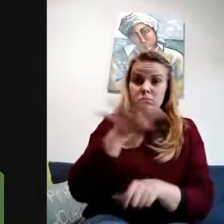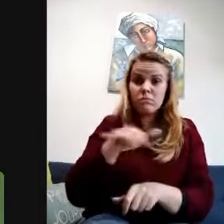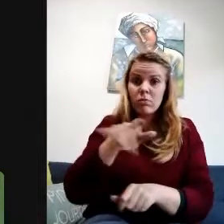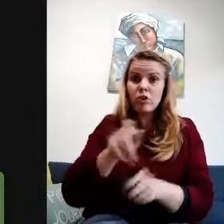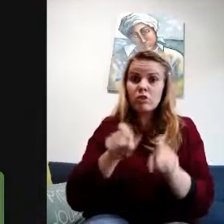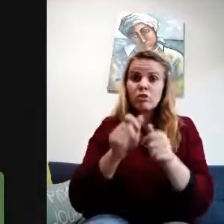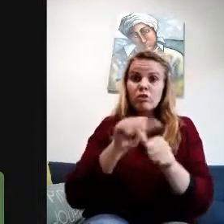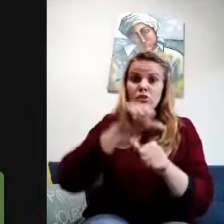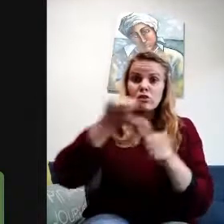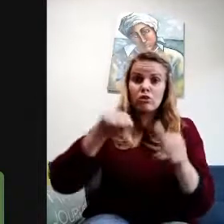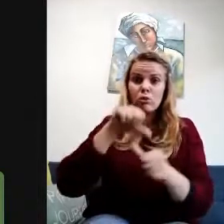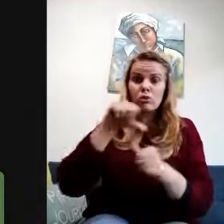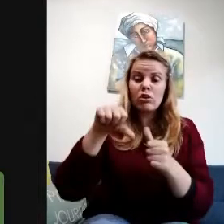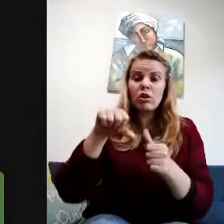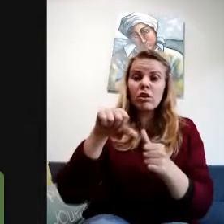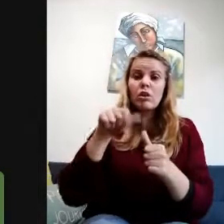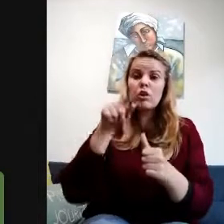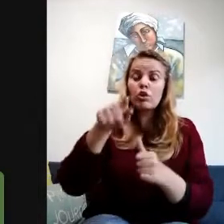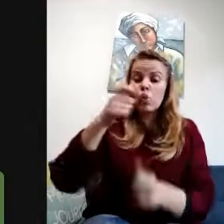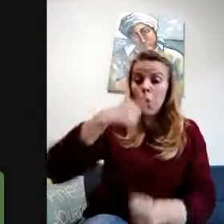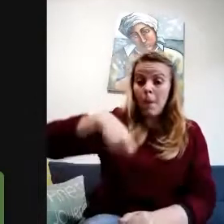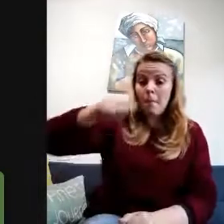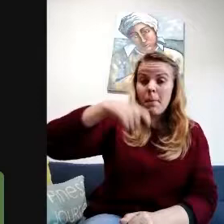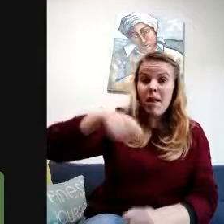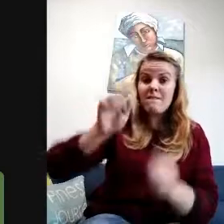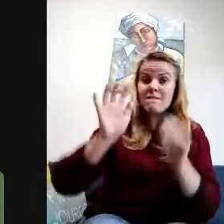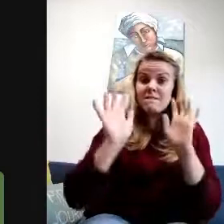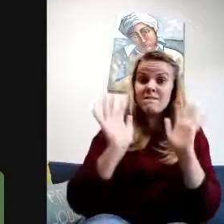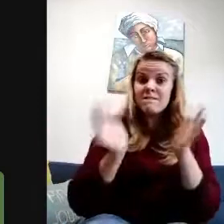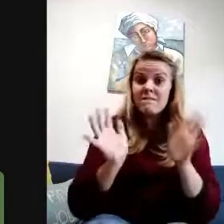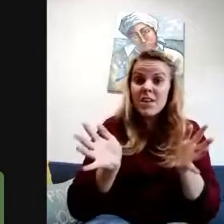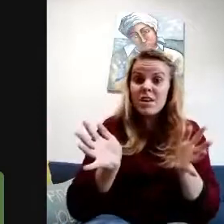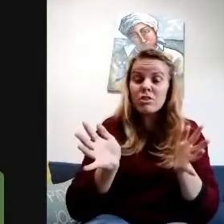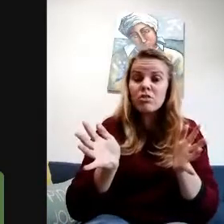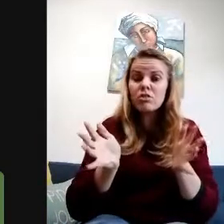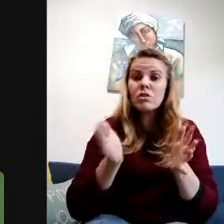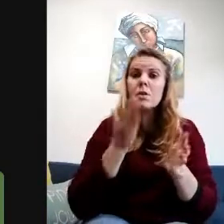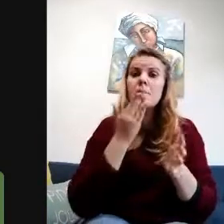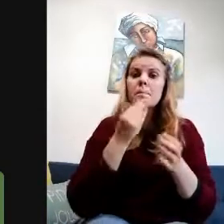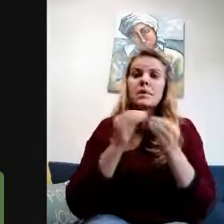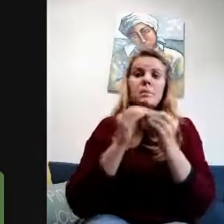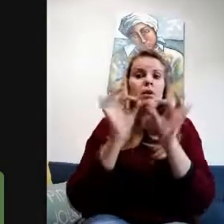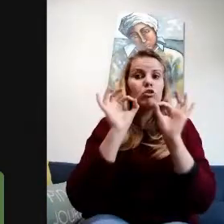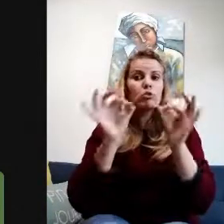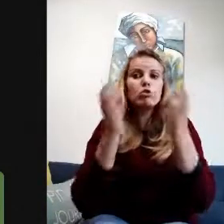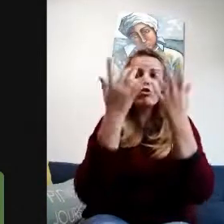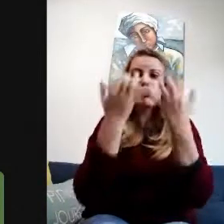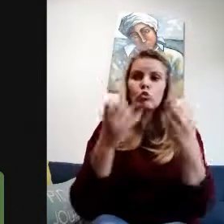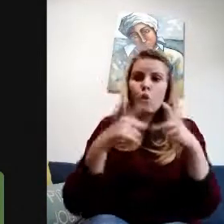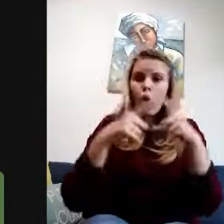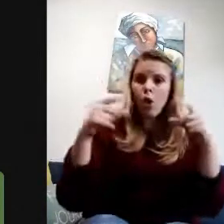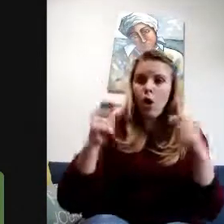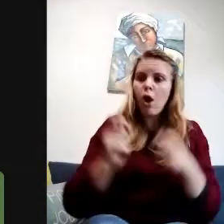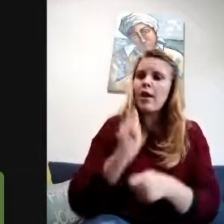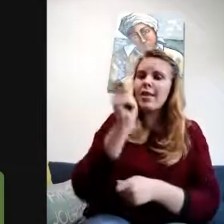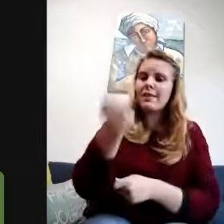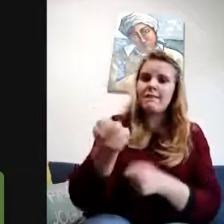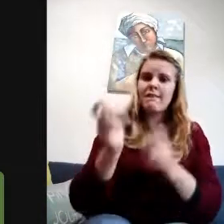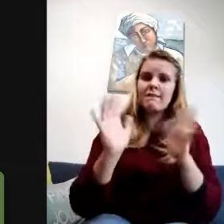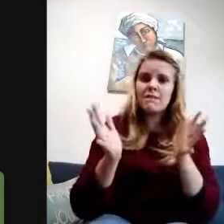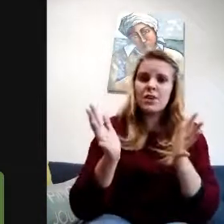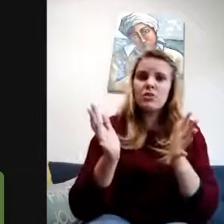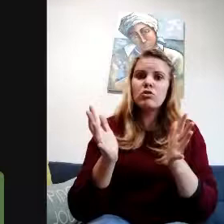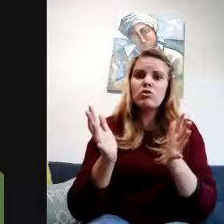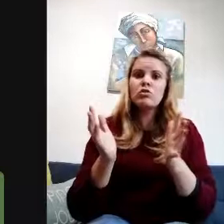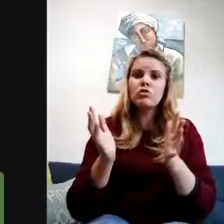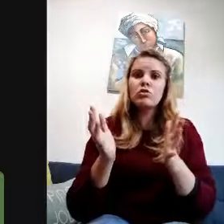you finish your round, we need to make sure that obviously scorecards are given in. And then as far as the